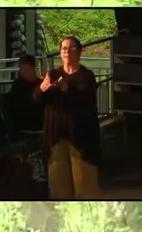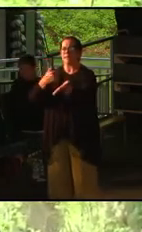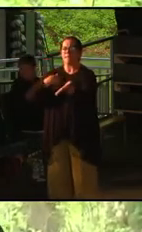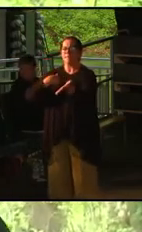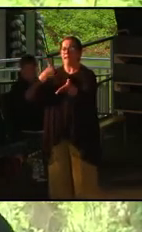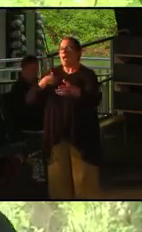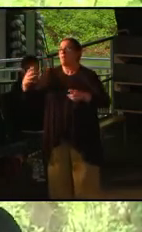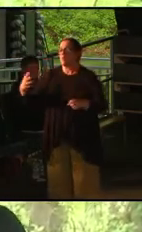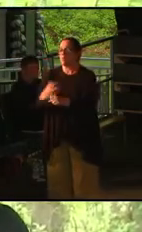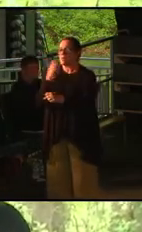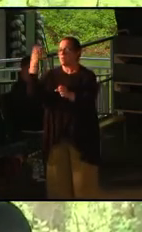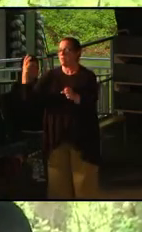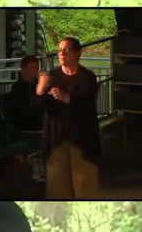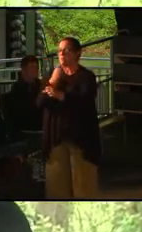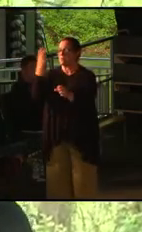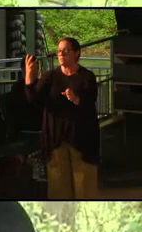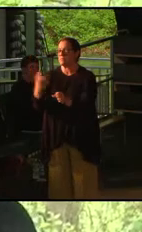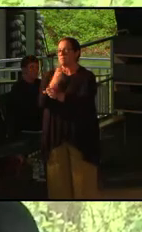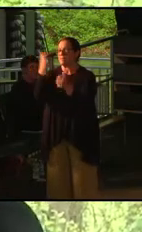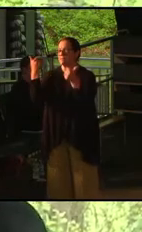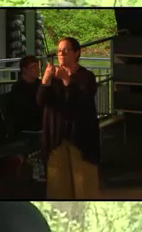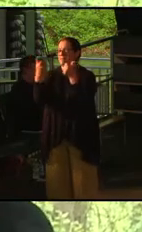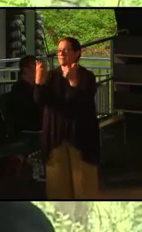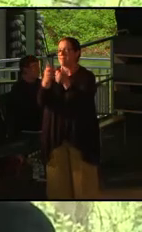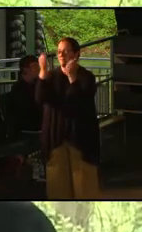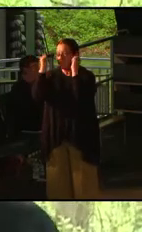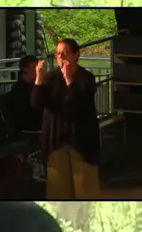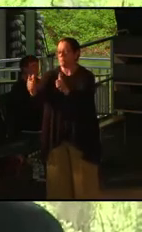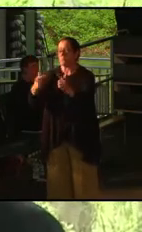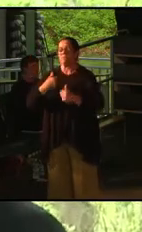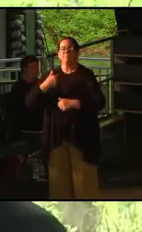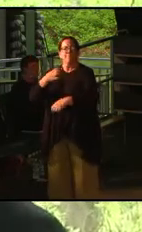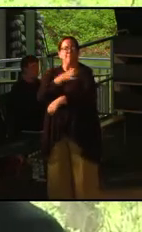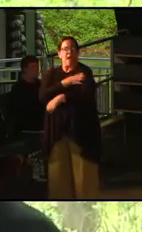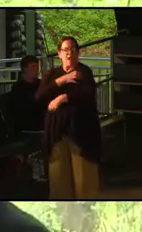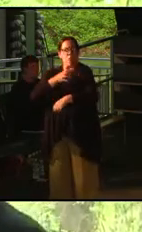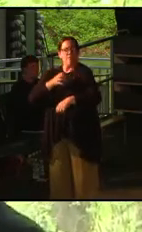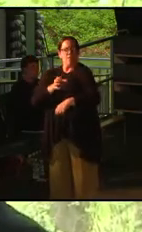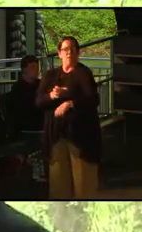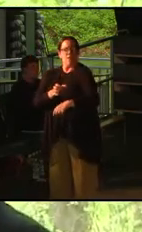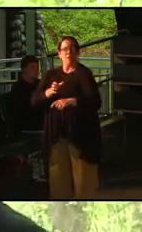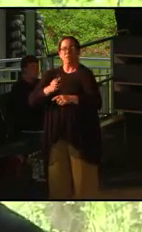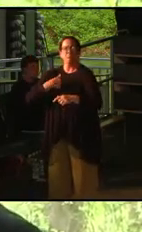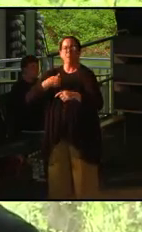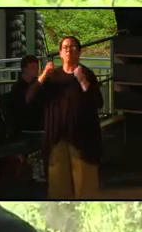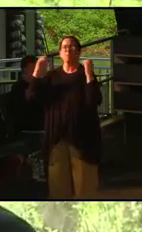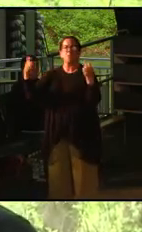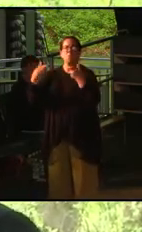every single day. I'm so powerful. I don't need